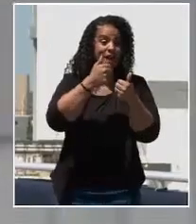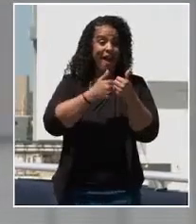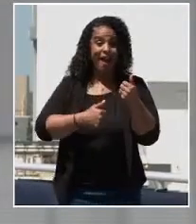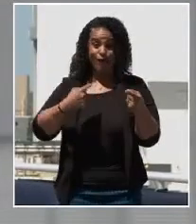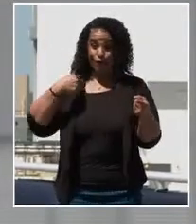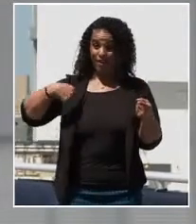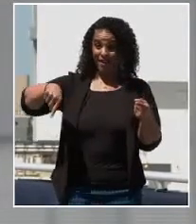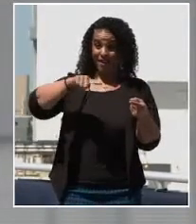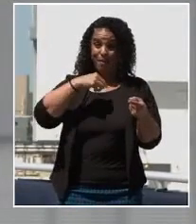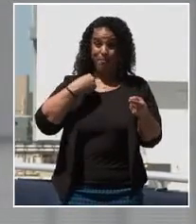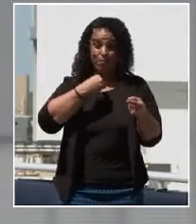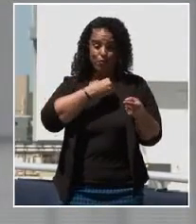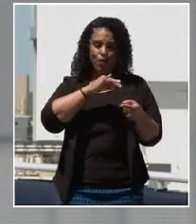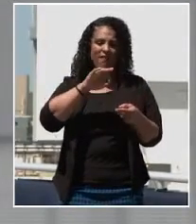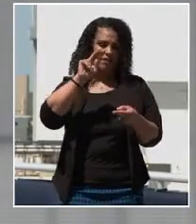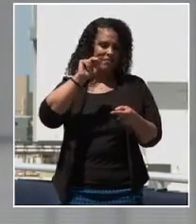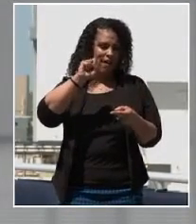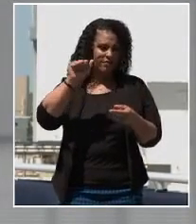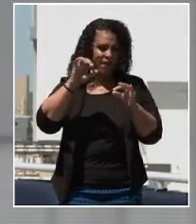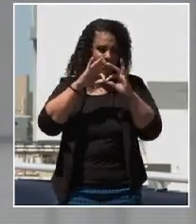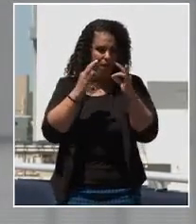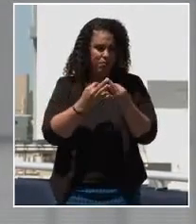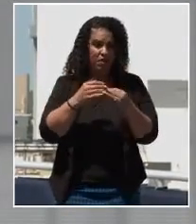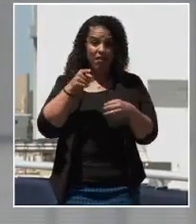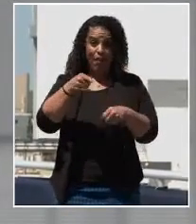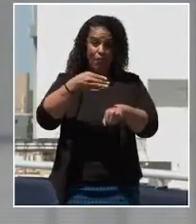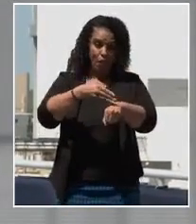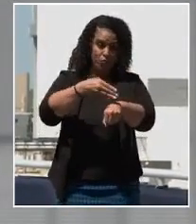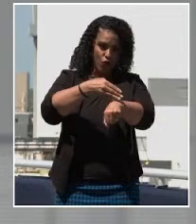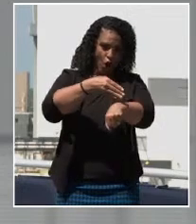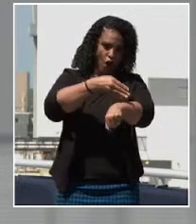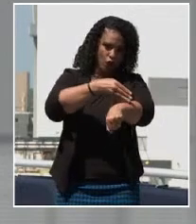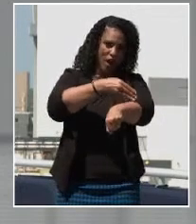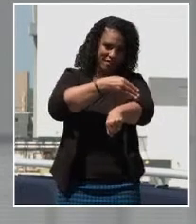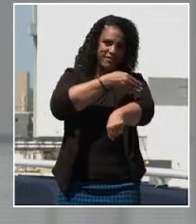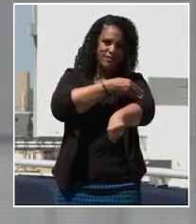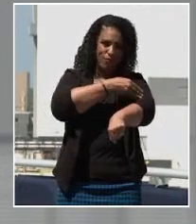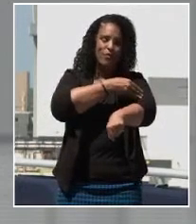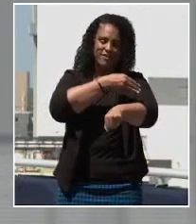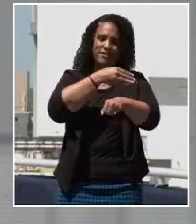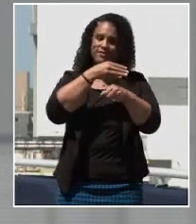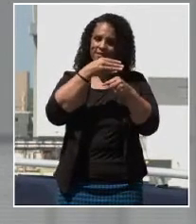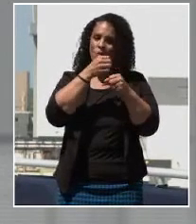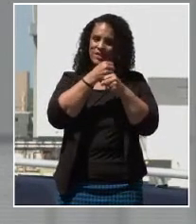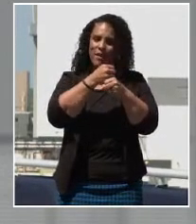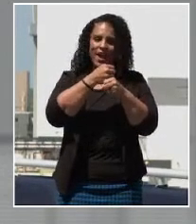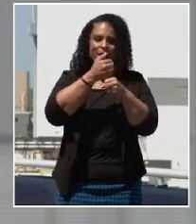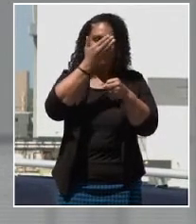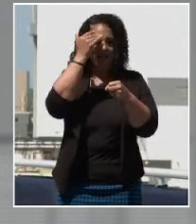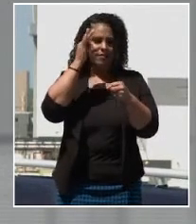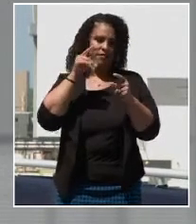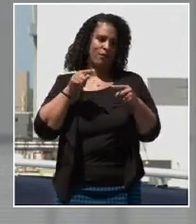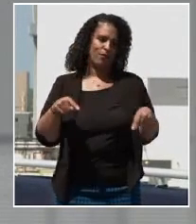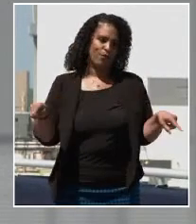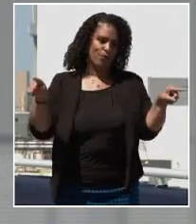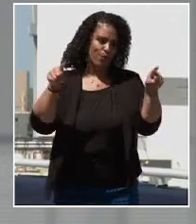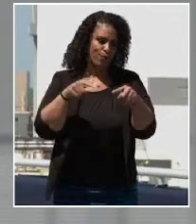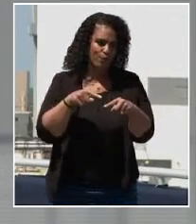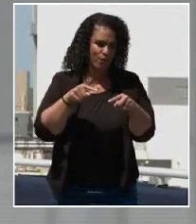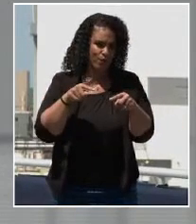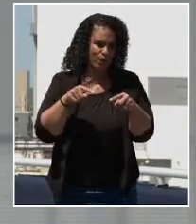NASA family the progress that we have made was in big part because of